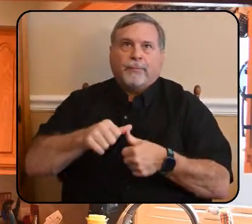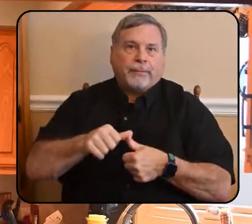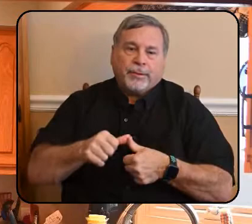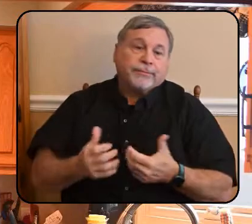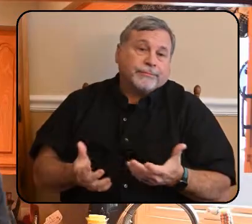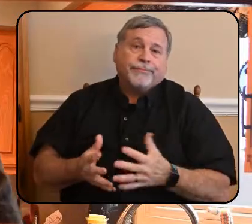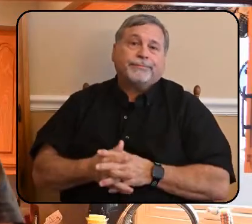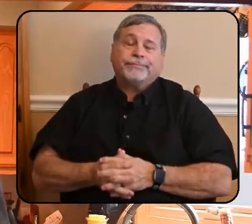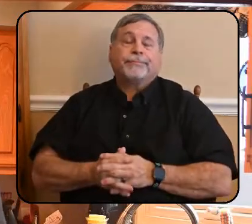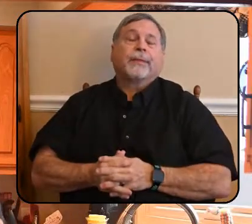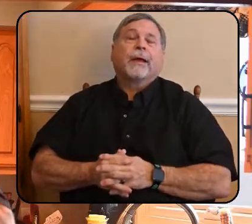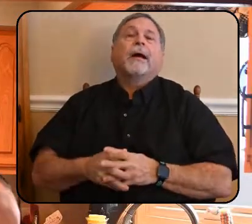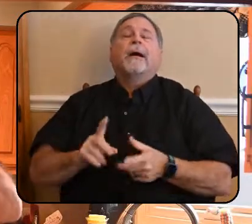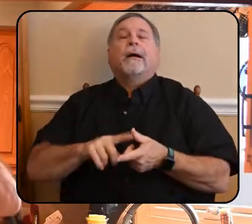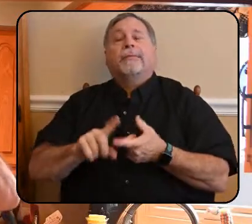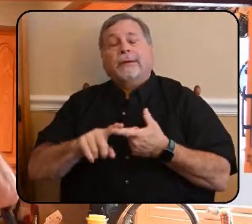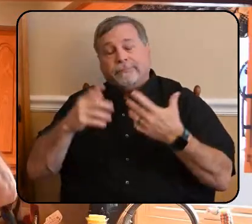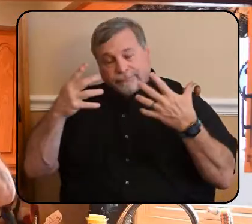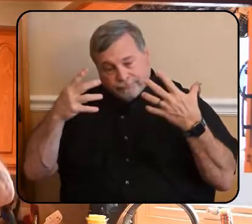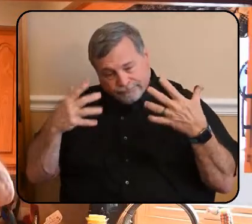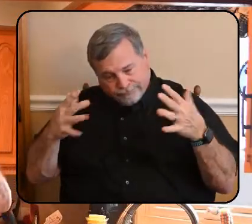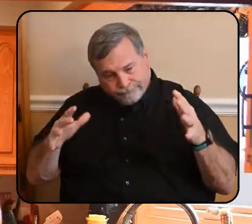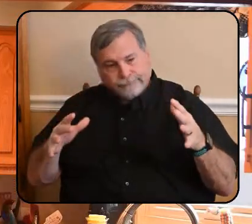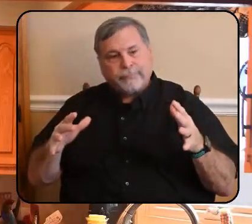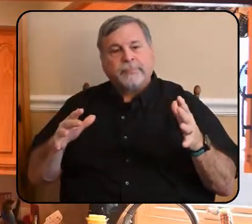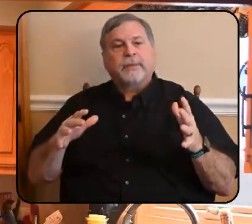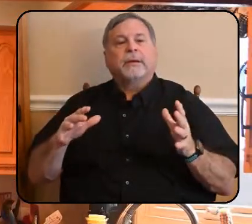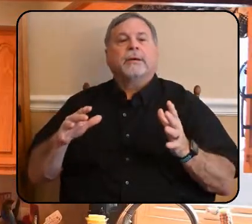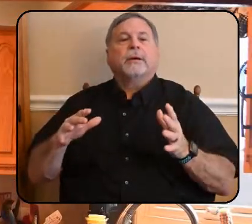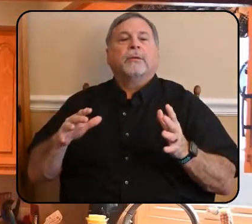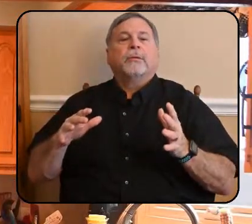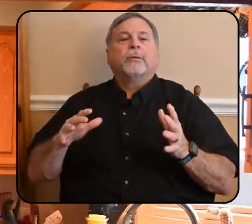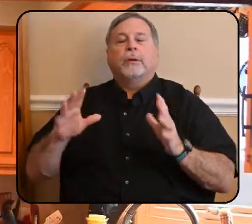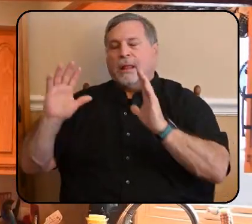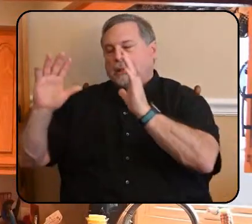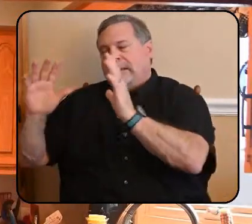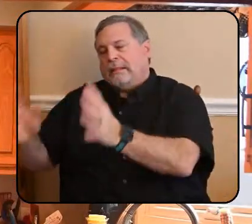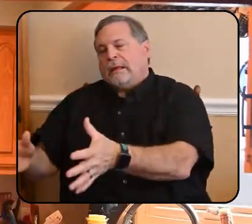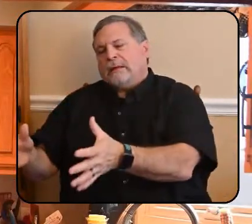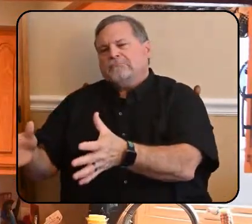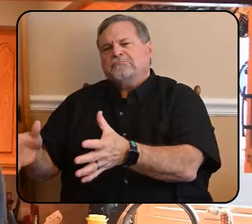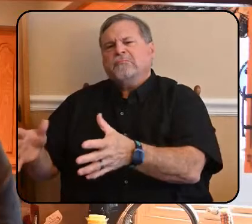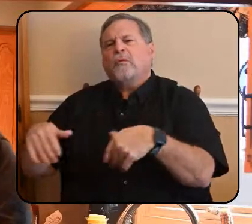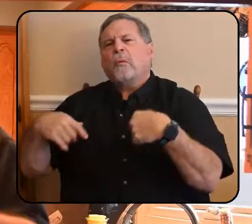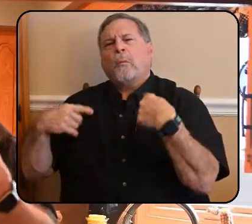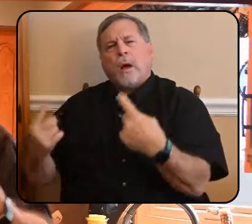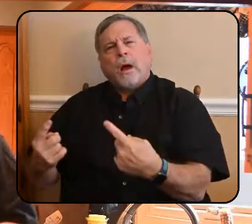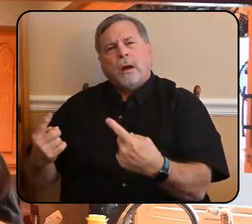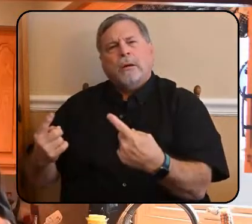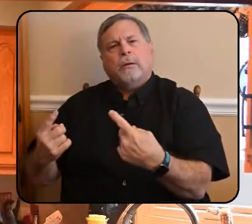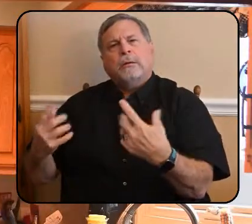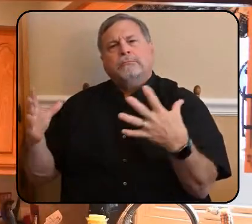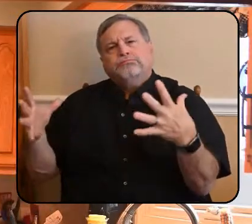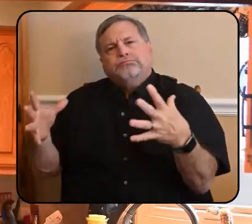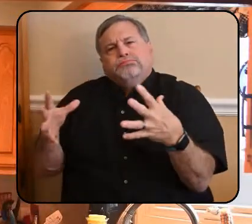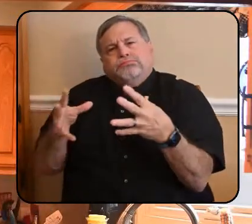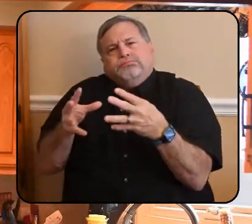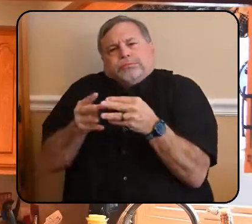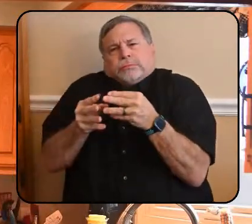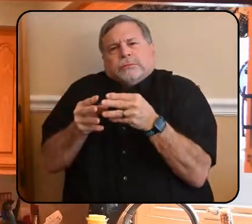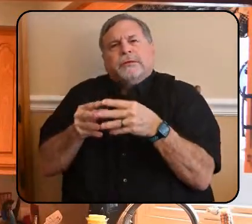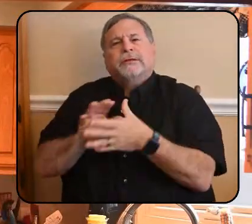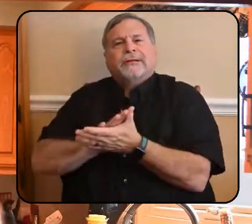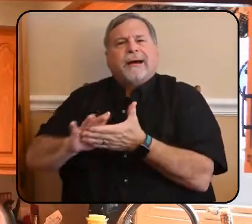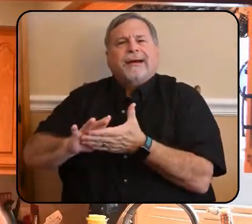once you get it on there like this, you're going to let it set for just a little bit so it adheres nicely. It'll draw some